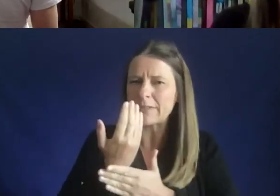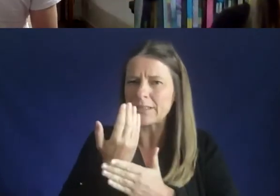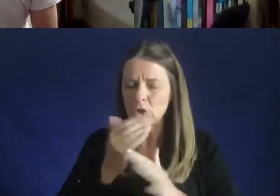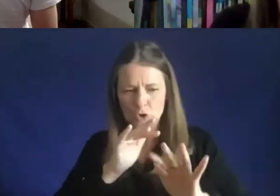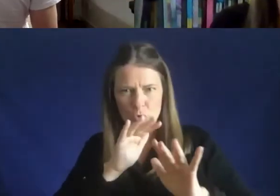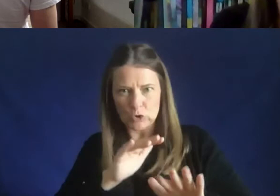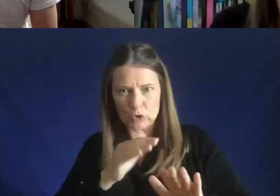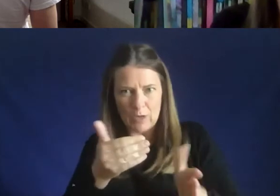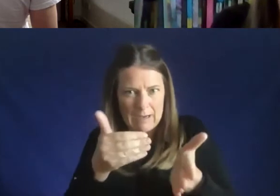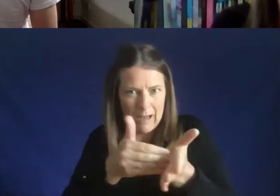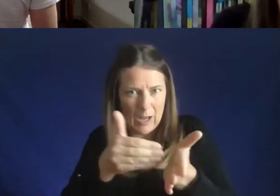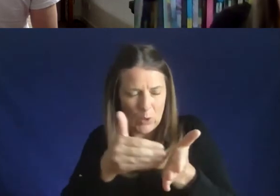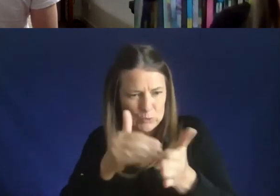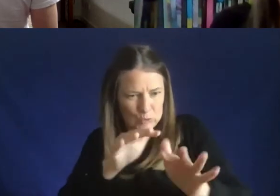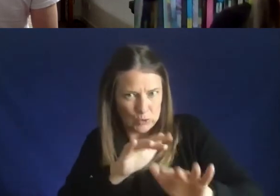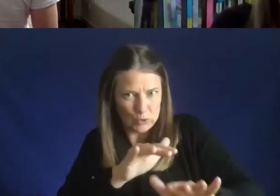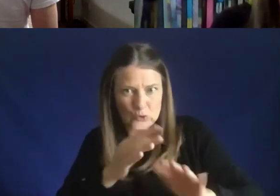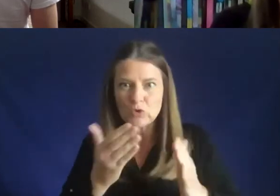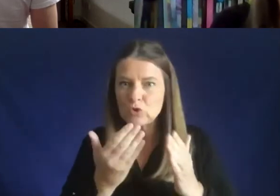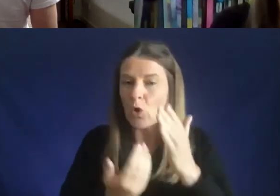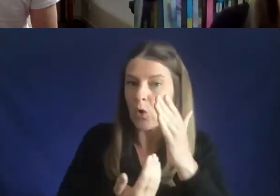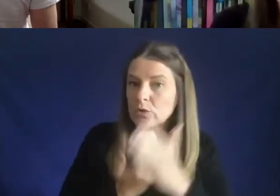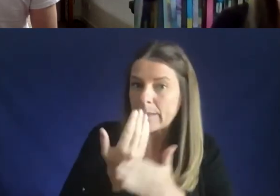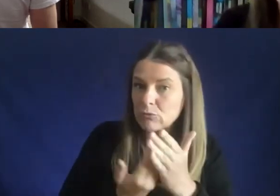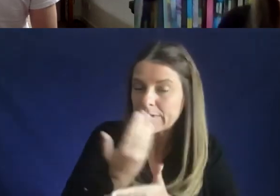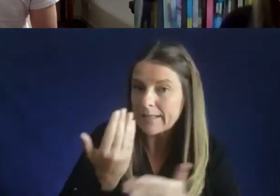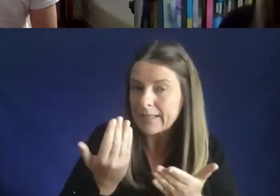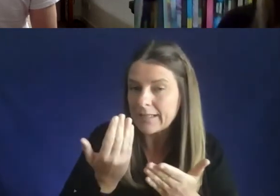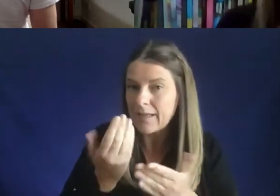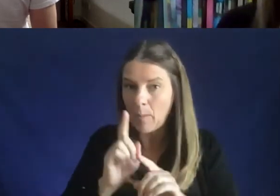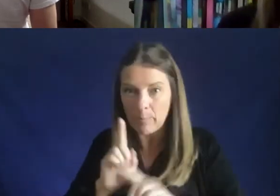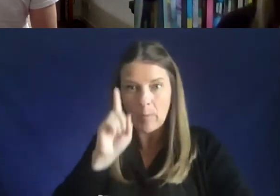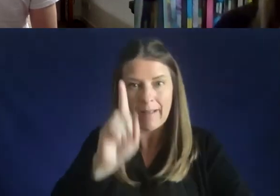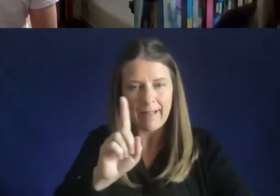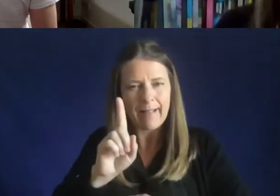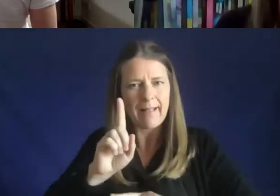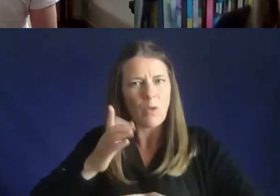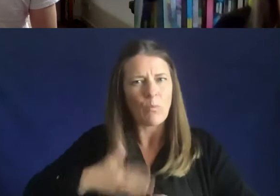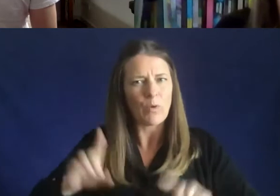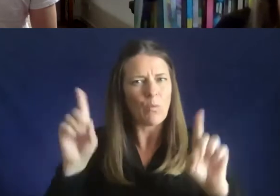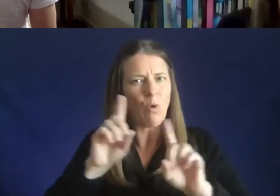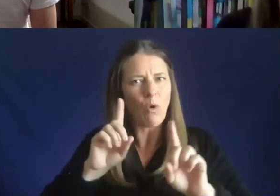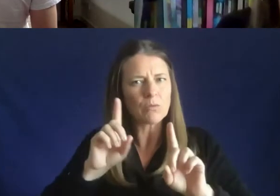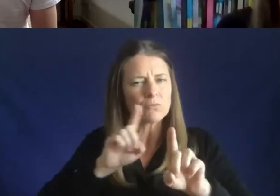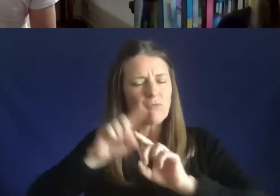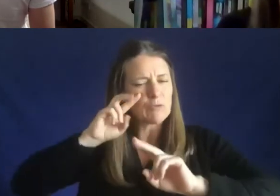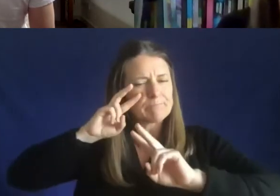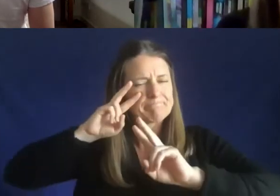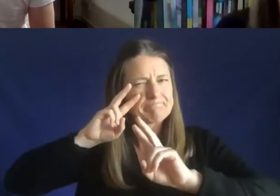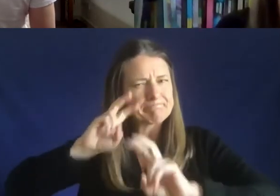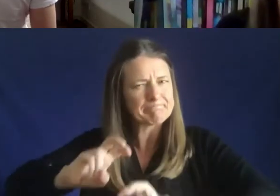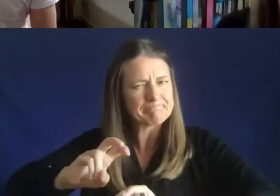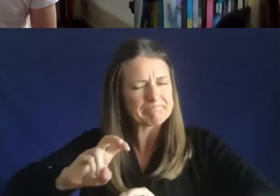festival of contemporary performance, Propel attempts to interrogate the way in which we can continue to make new work while